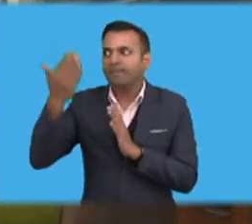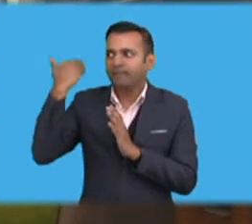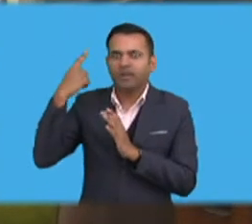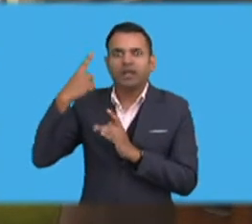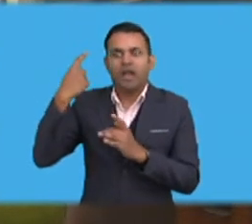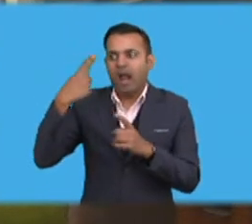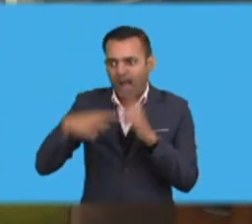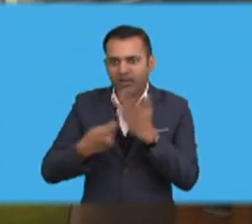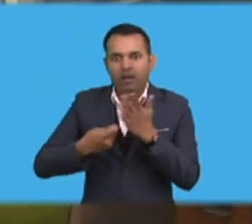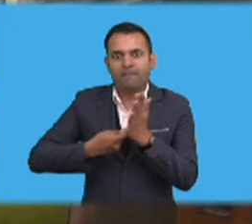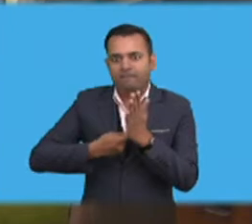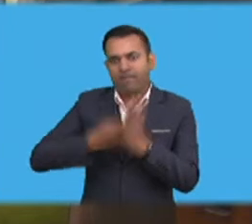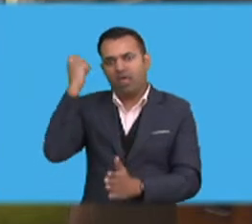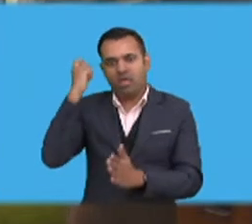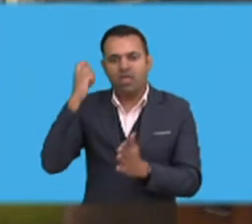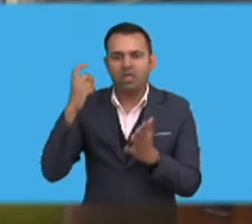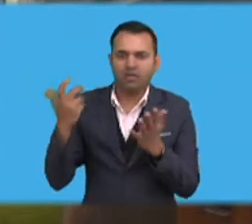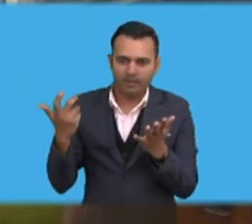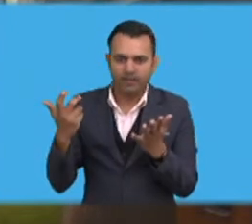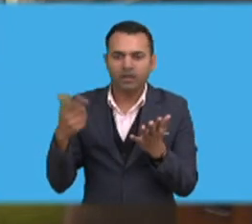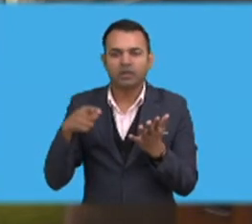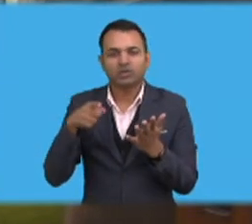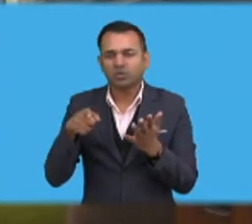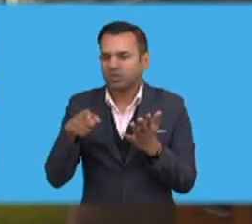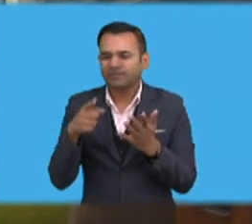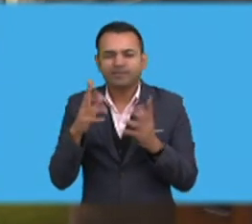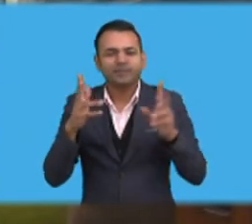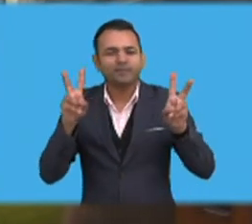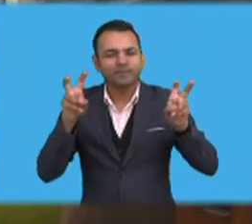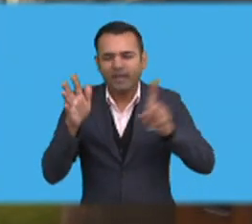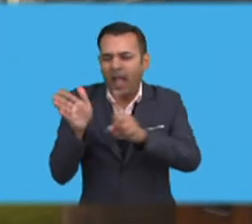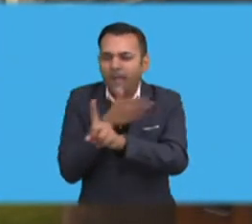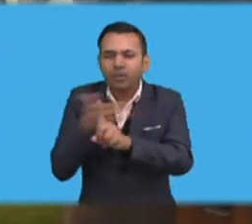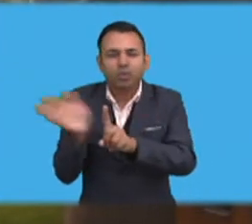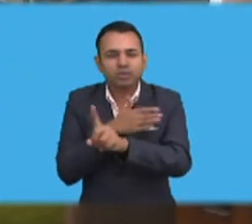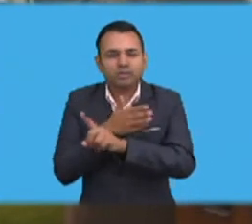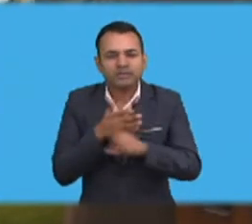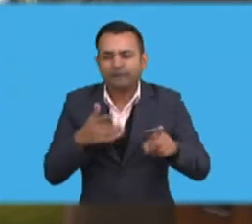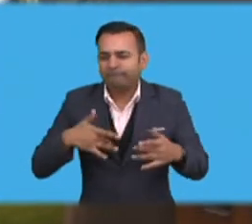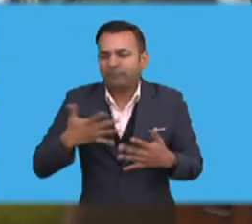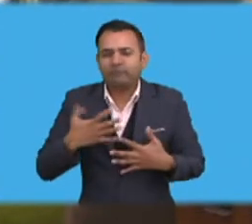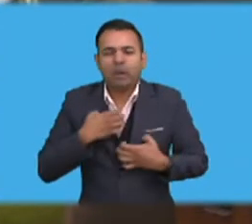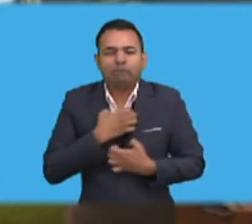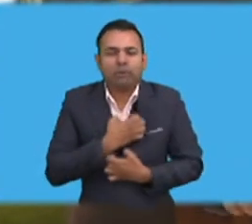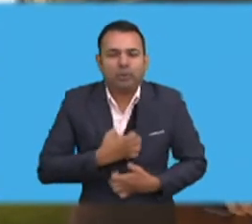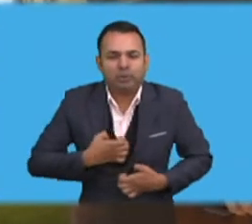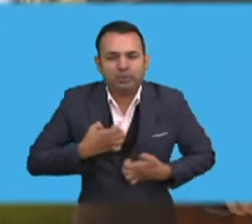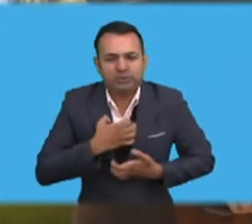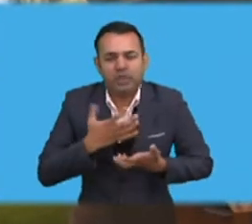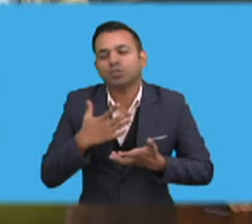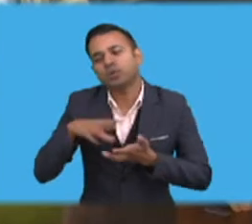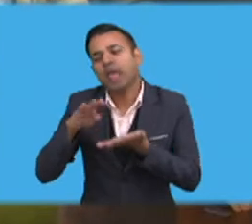trauma, both physical and psychological and emotional, suffered by the victims of accidents. Madam Speaker, following